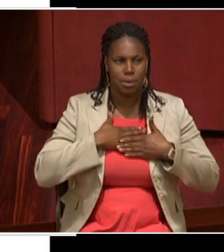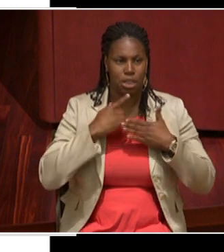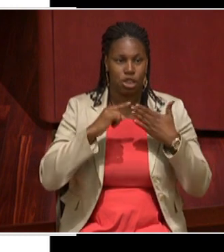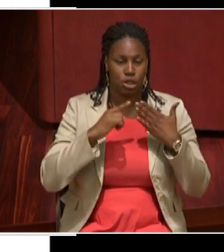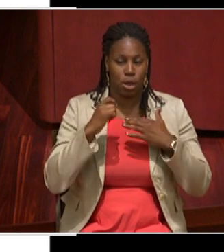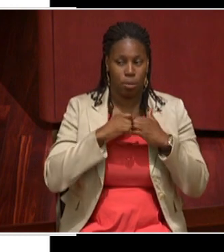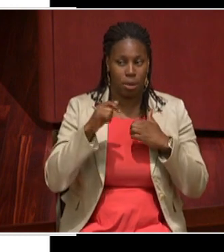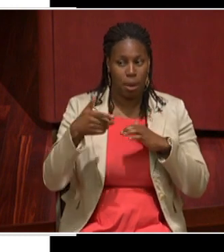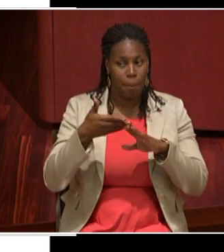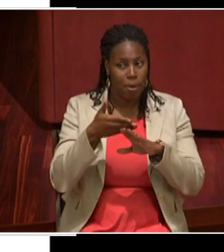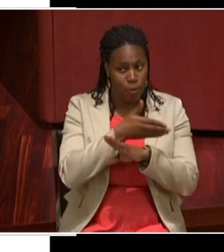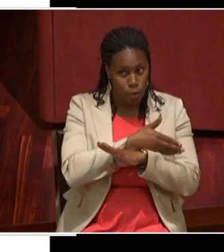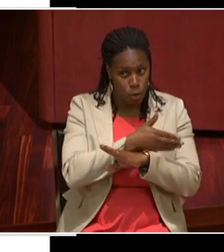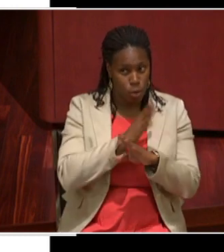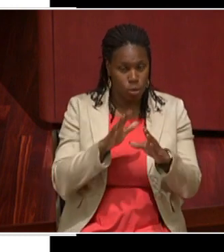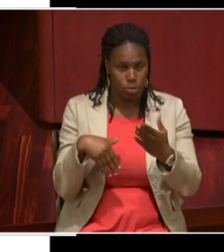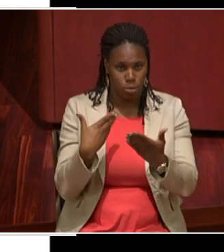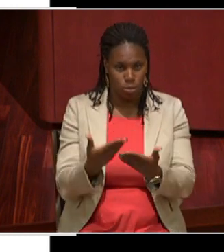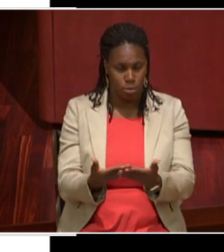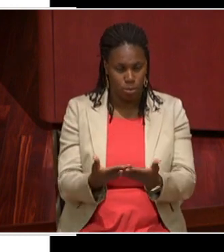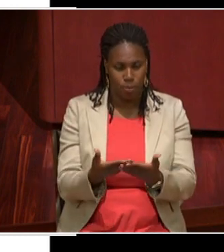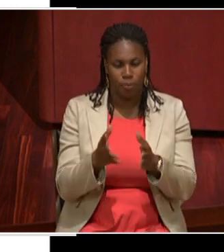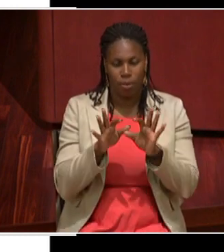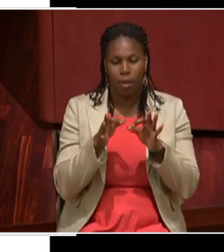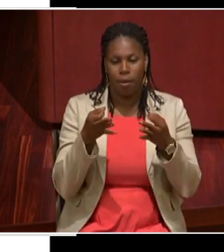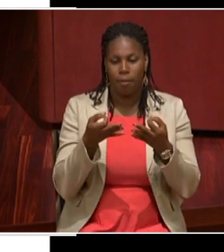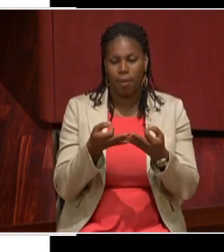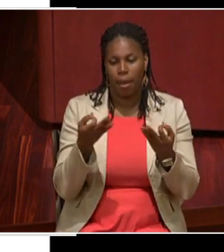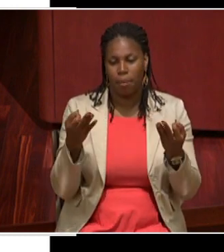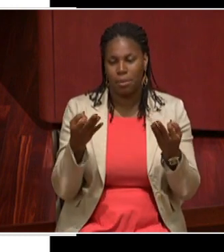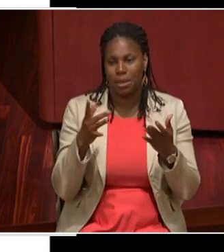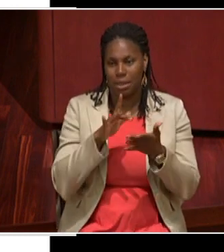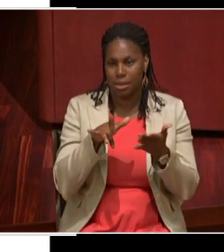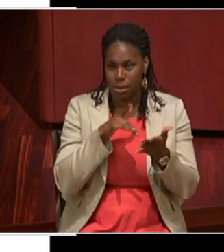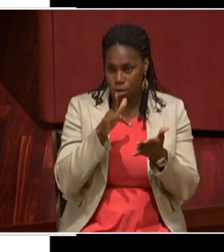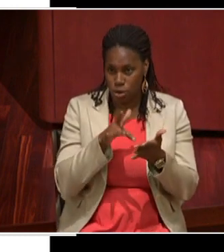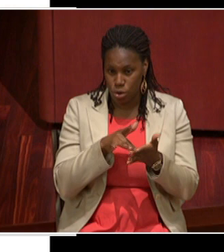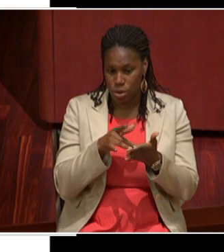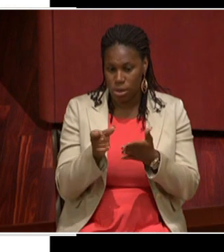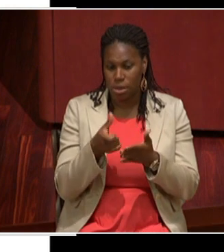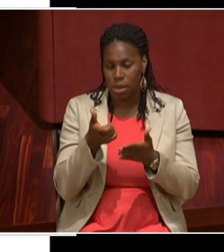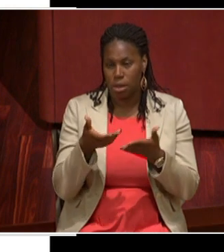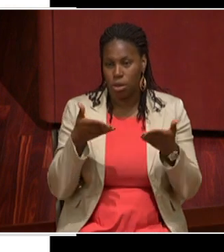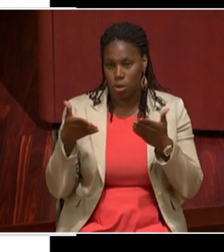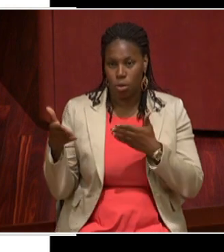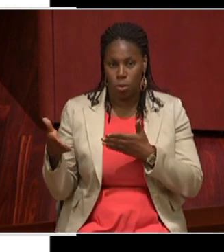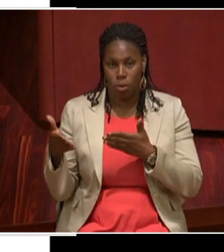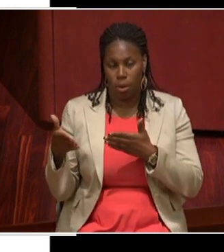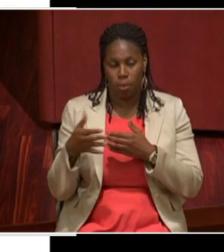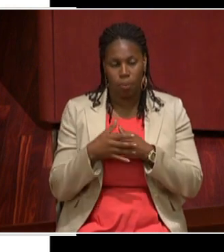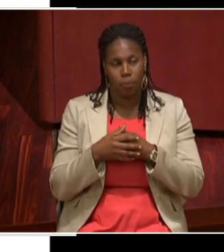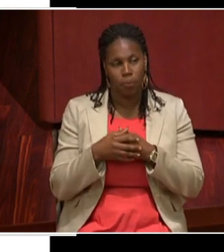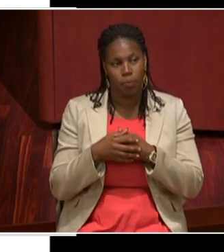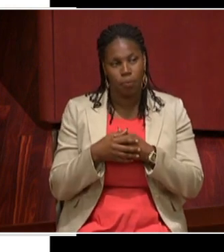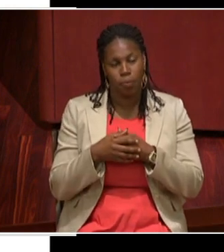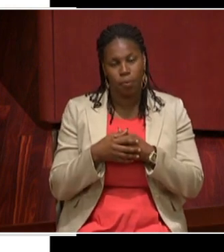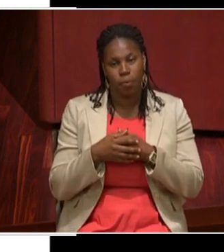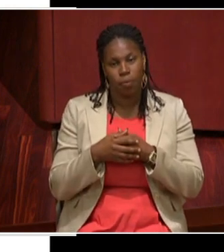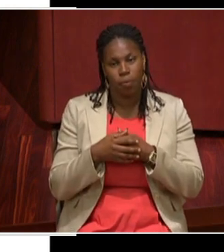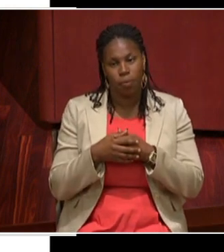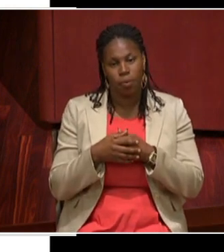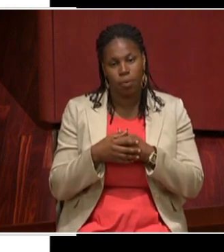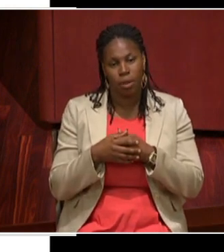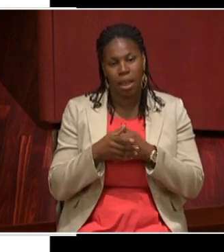you visit them. Family search centers are also another source for passenger arrival research, and you can view